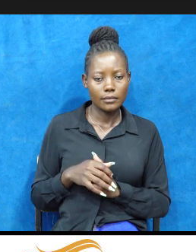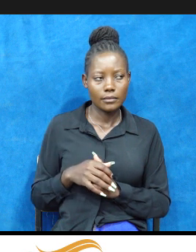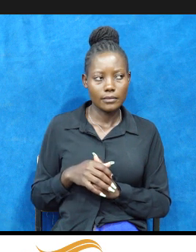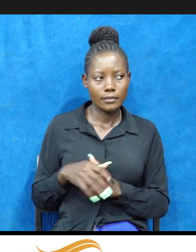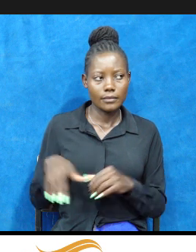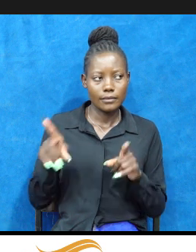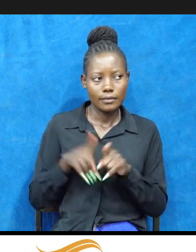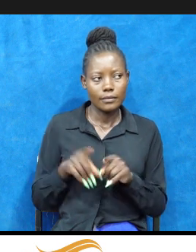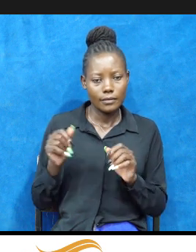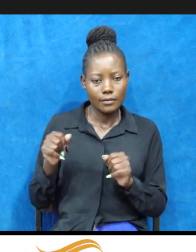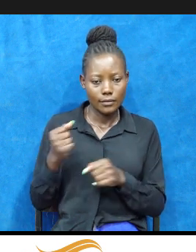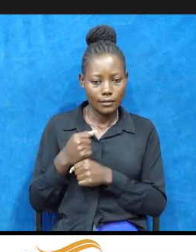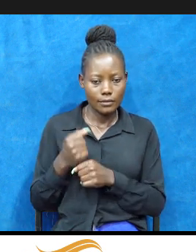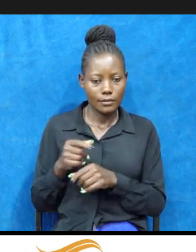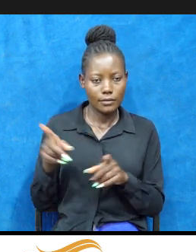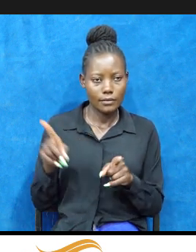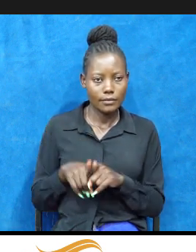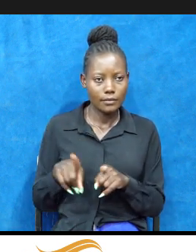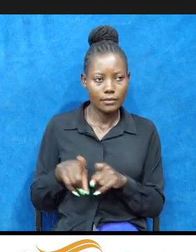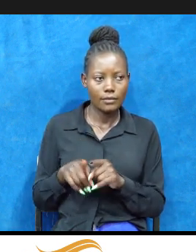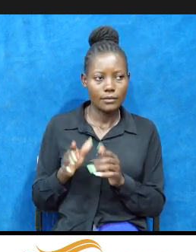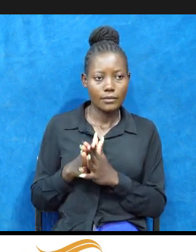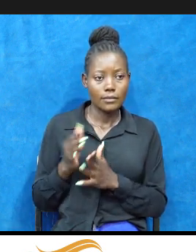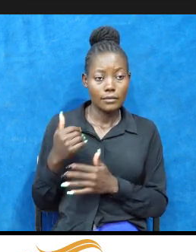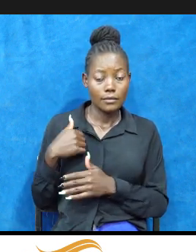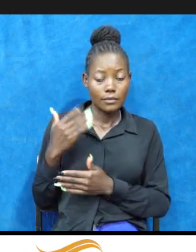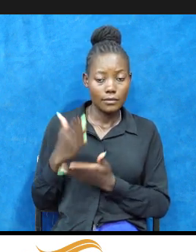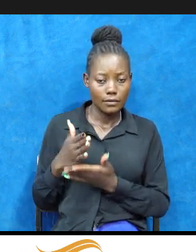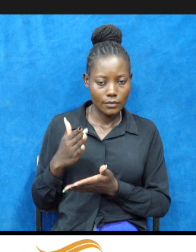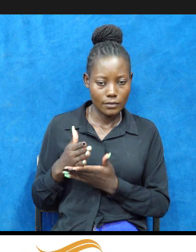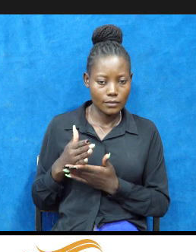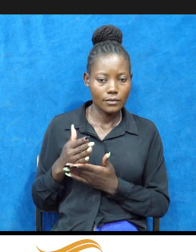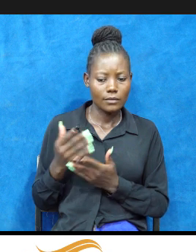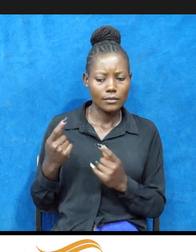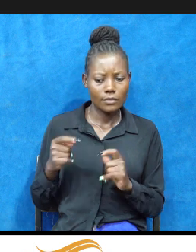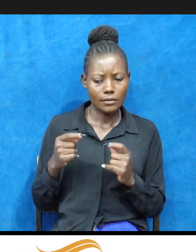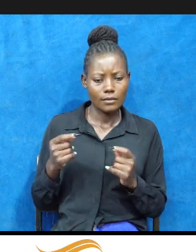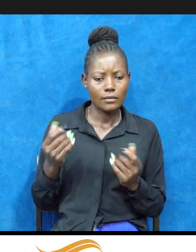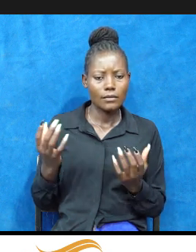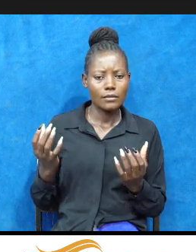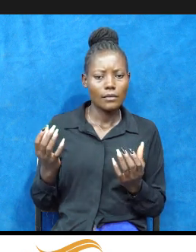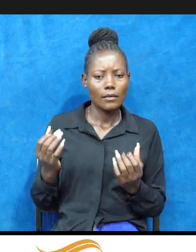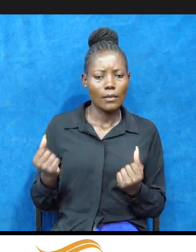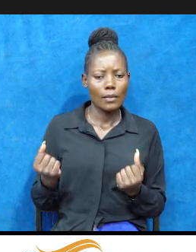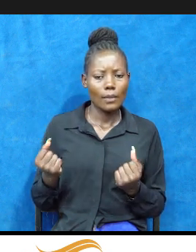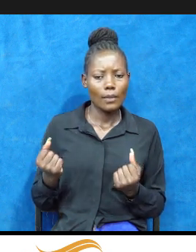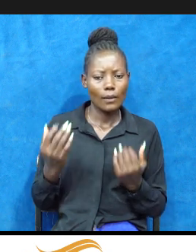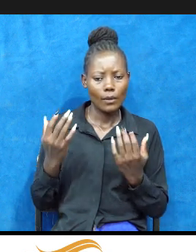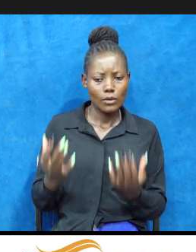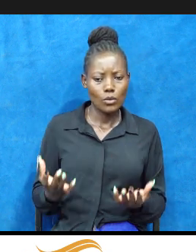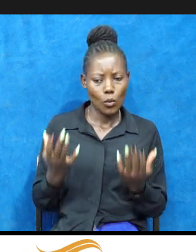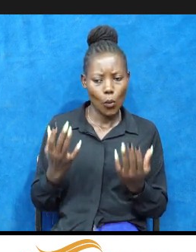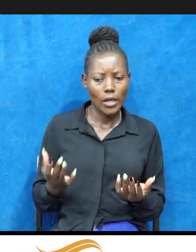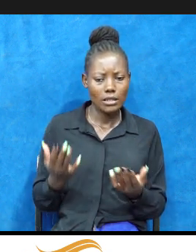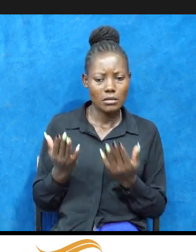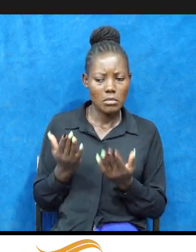You also do the same thing with single leg. And I have actually loaded that with weights where maybe you get on what we would use maybe a